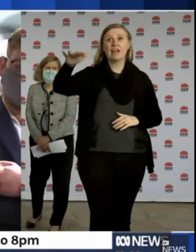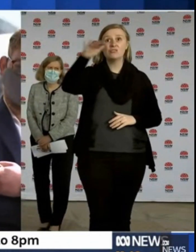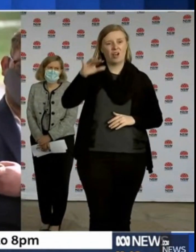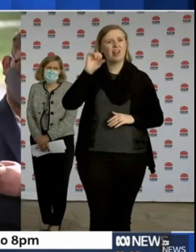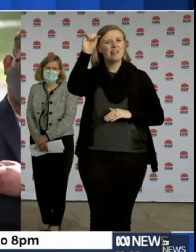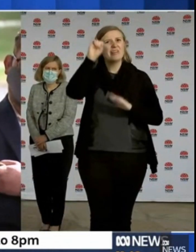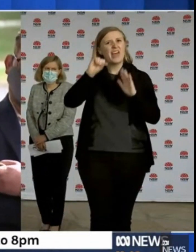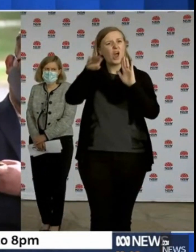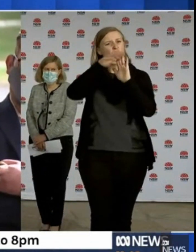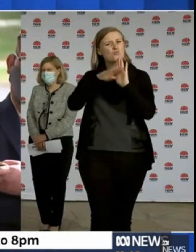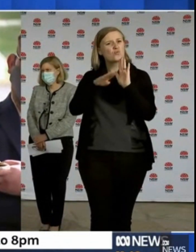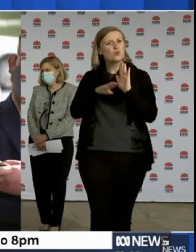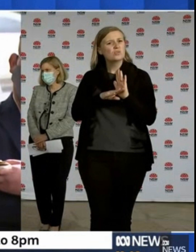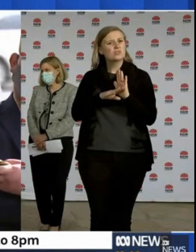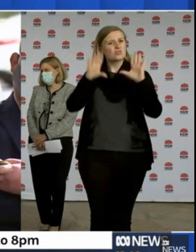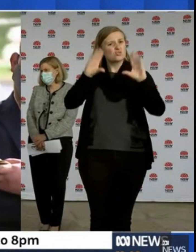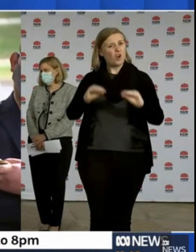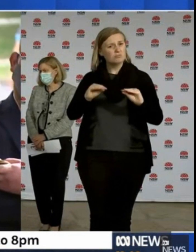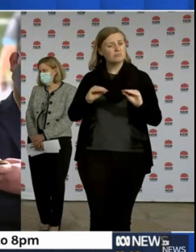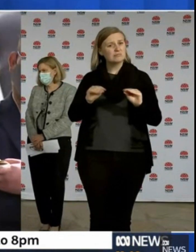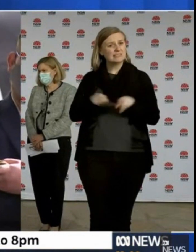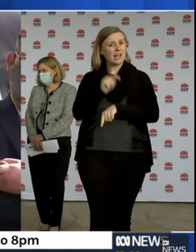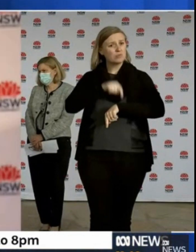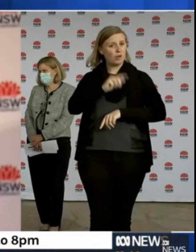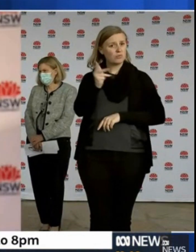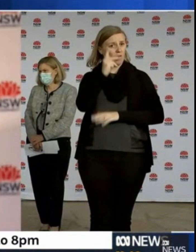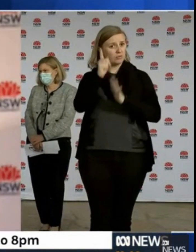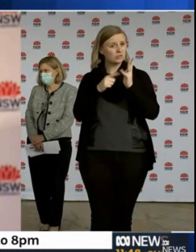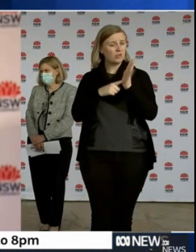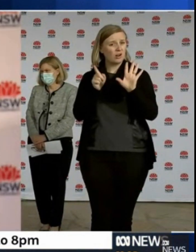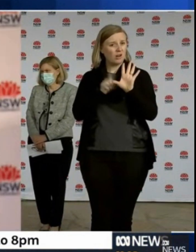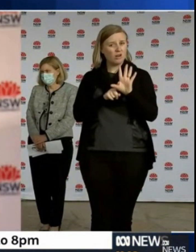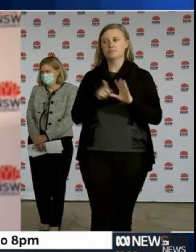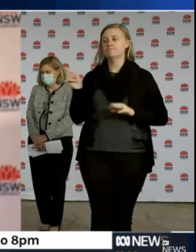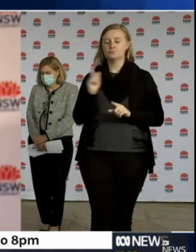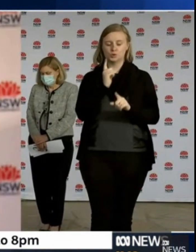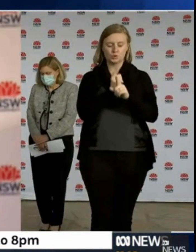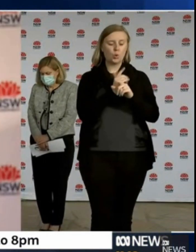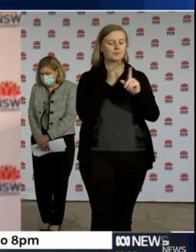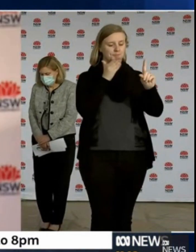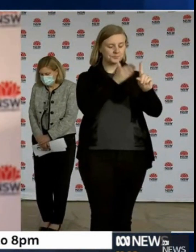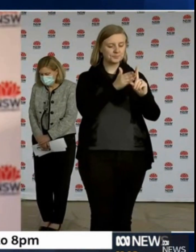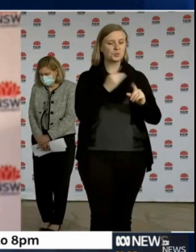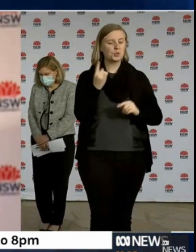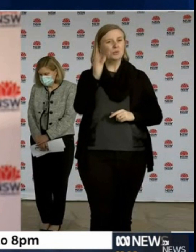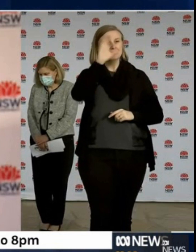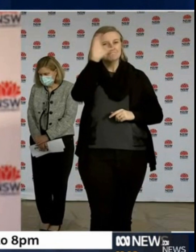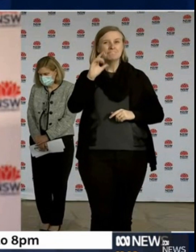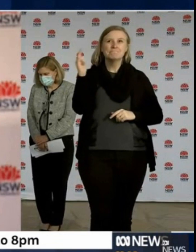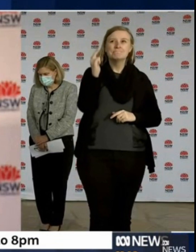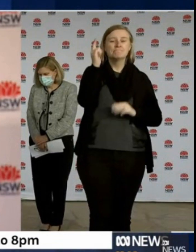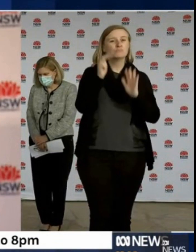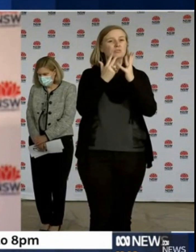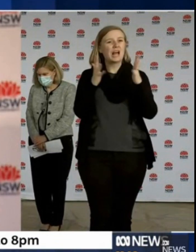or regional exposure sites, would you consider lifting those earlier? Just in relation to regional New South Wales, can I thank everybody